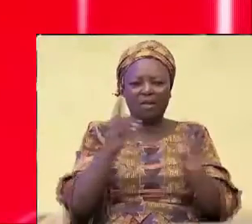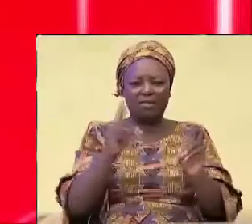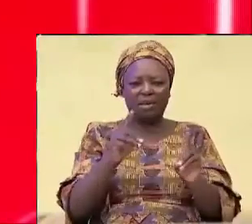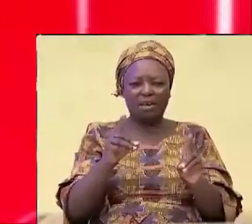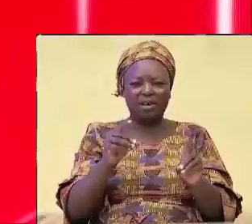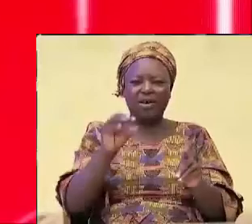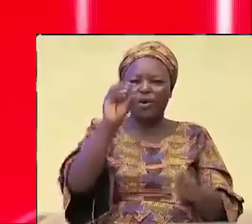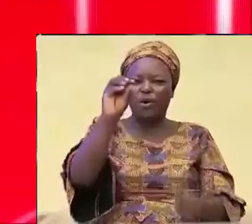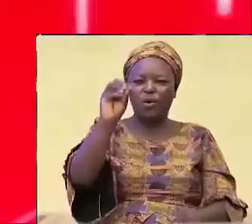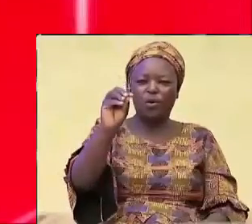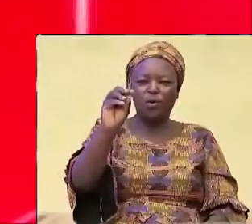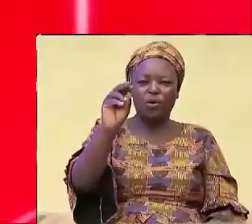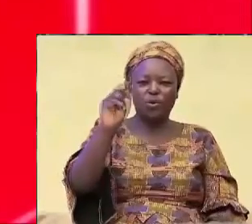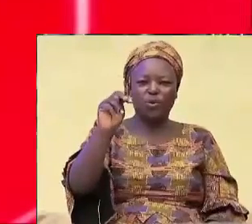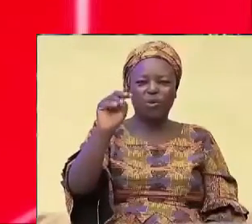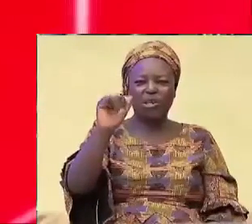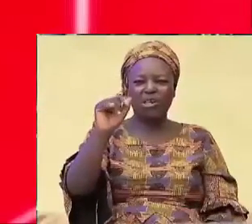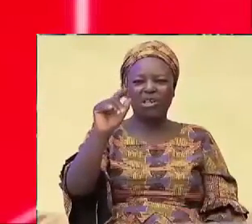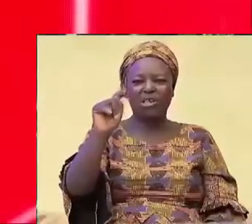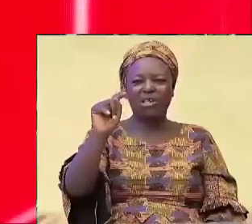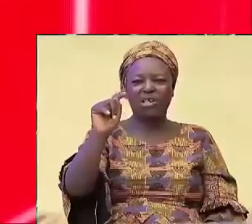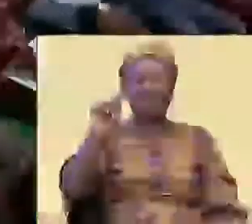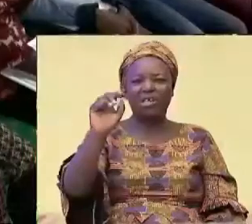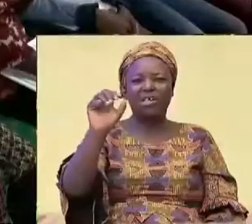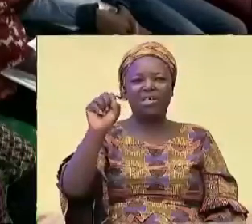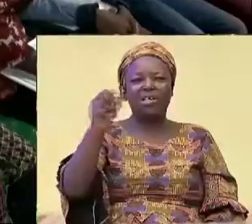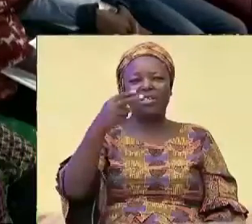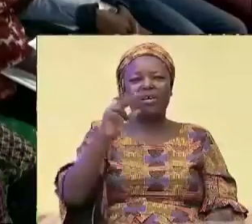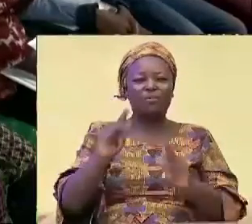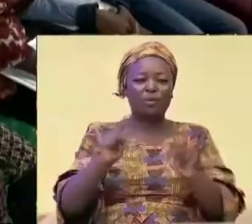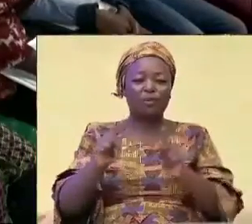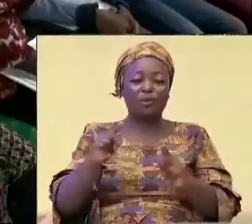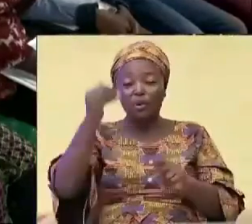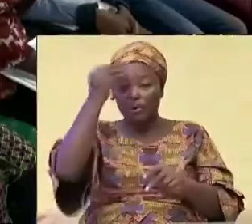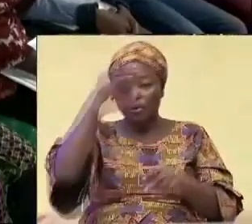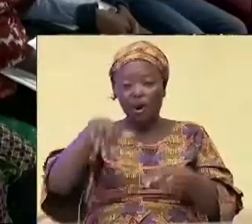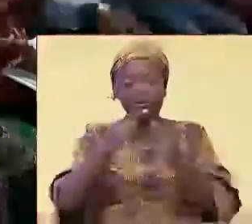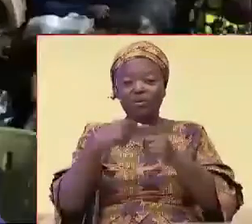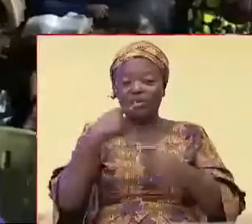Onitsha people know to say amen. Just like Enugu people.